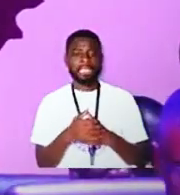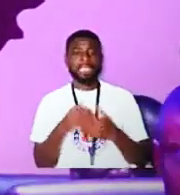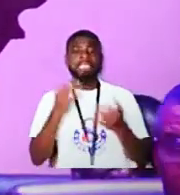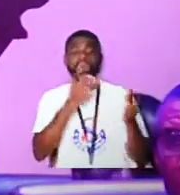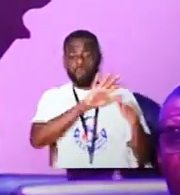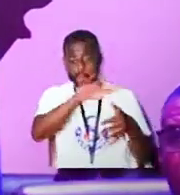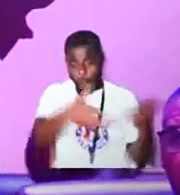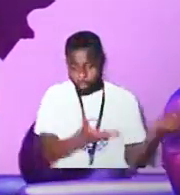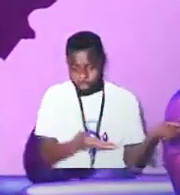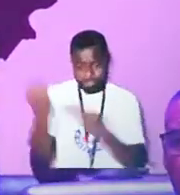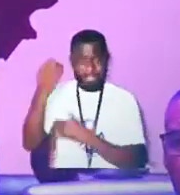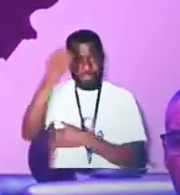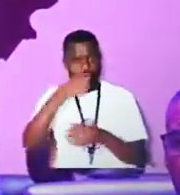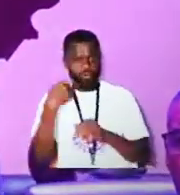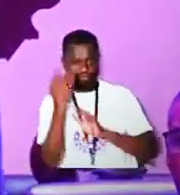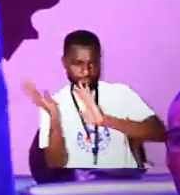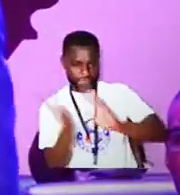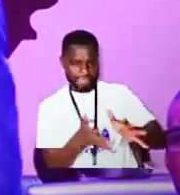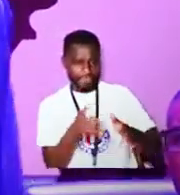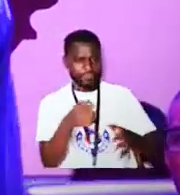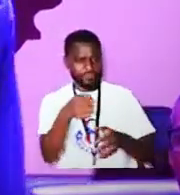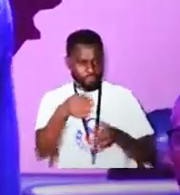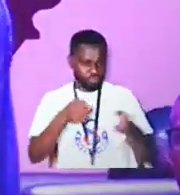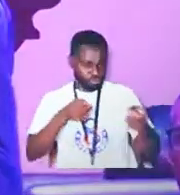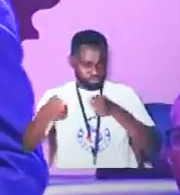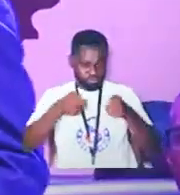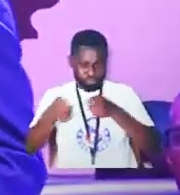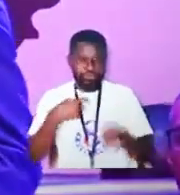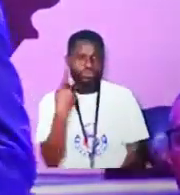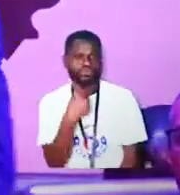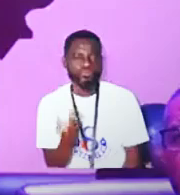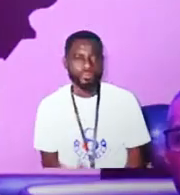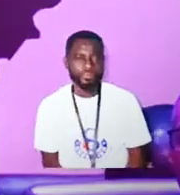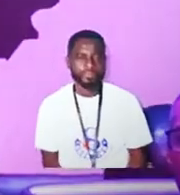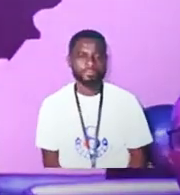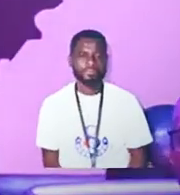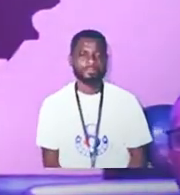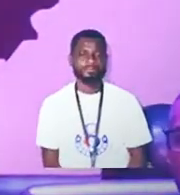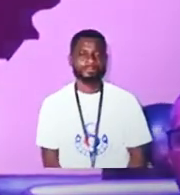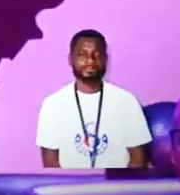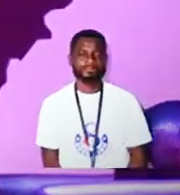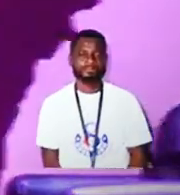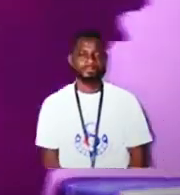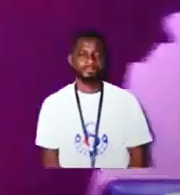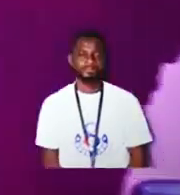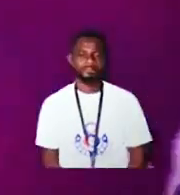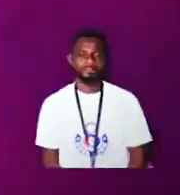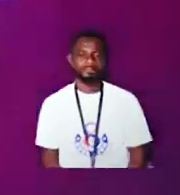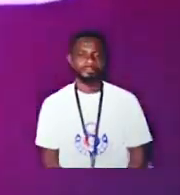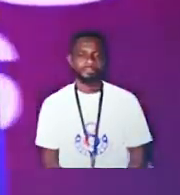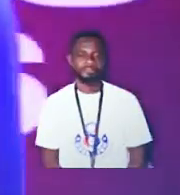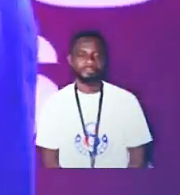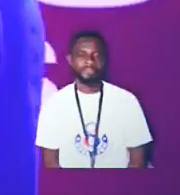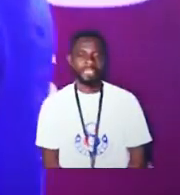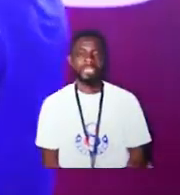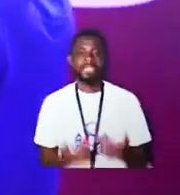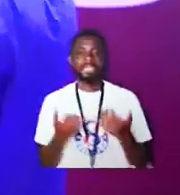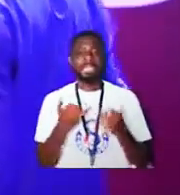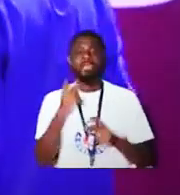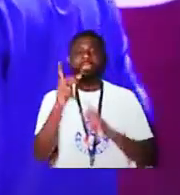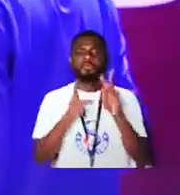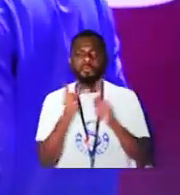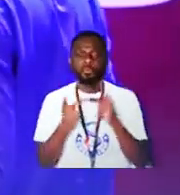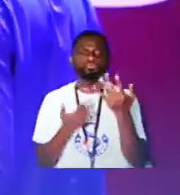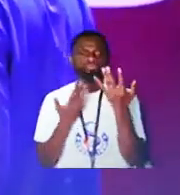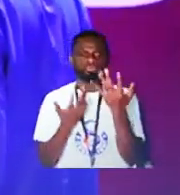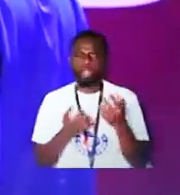And who will be left in your constituency for you to rule over? And look at all this. So now the people are also